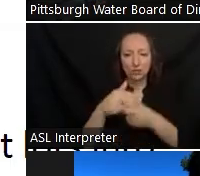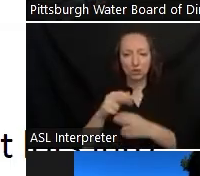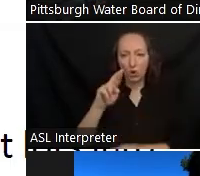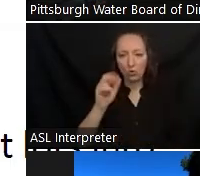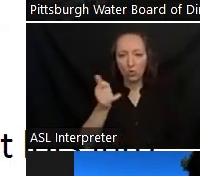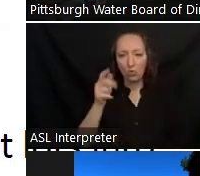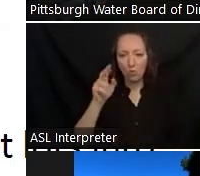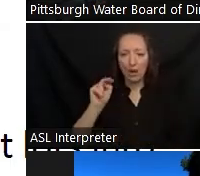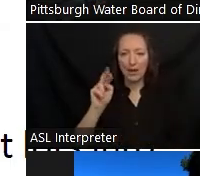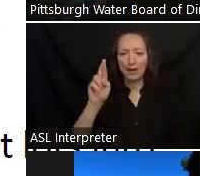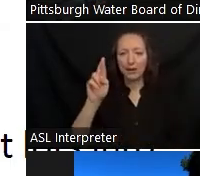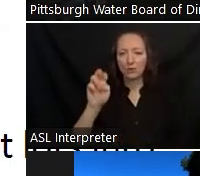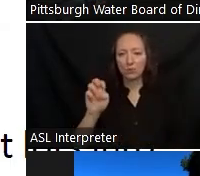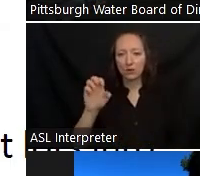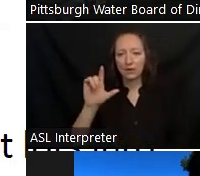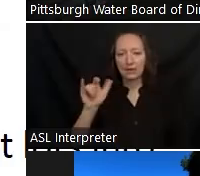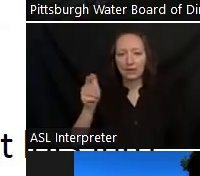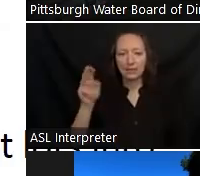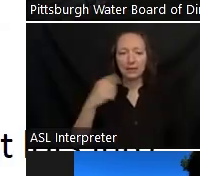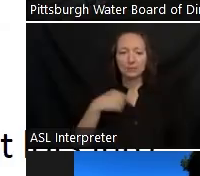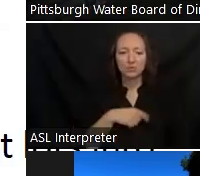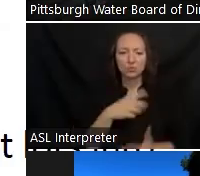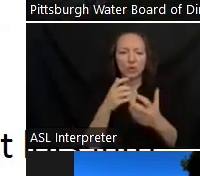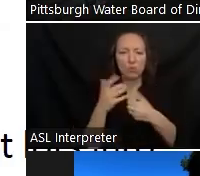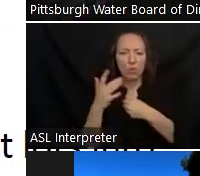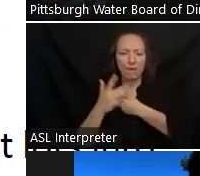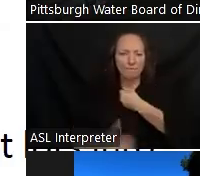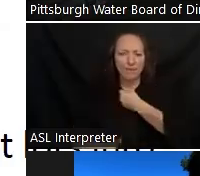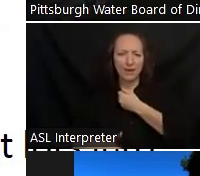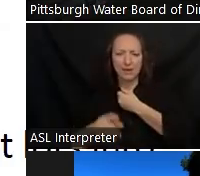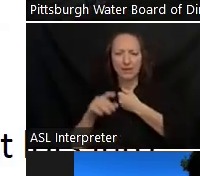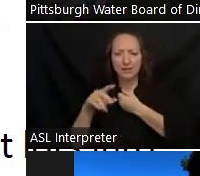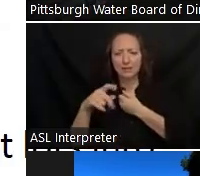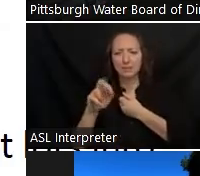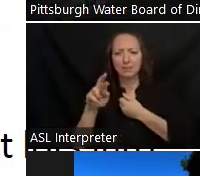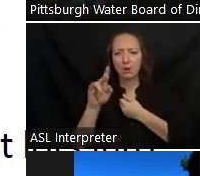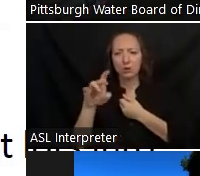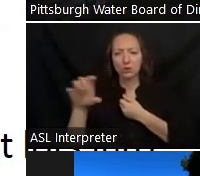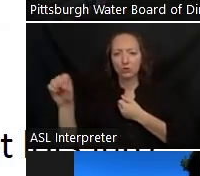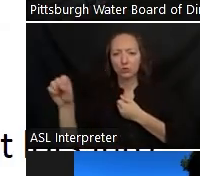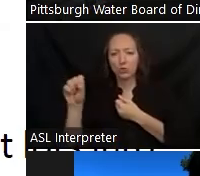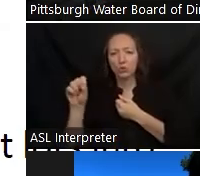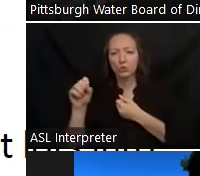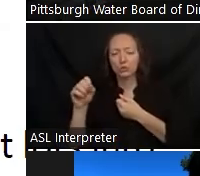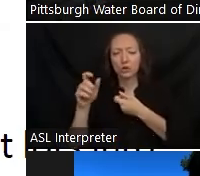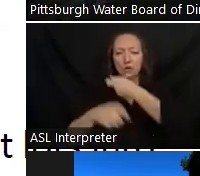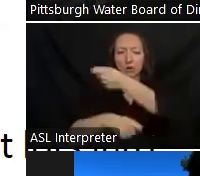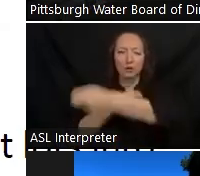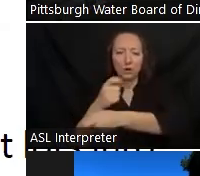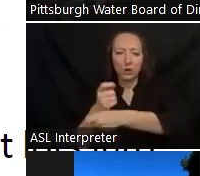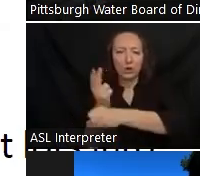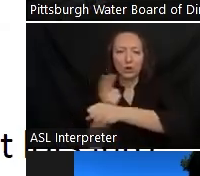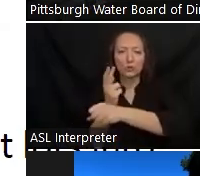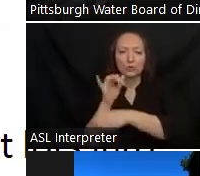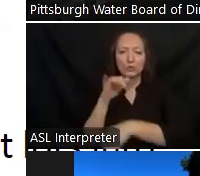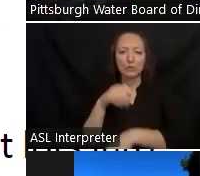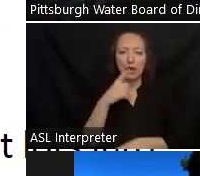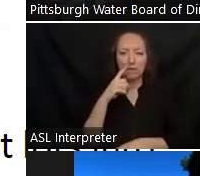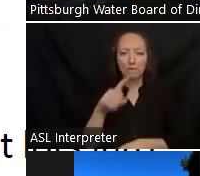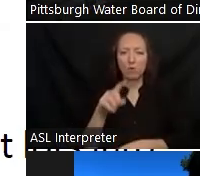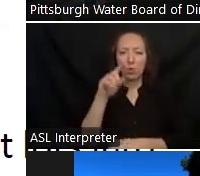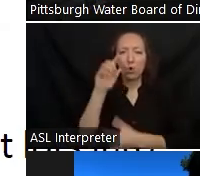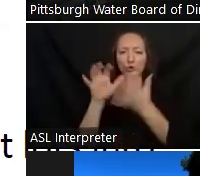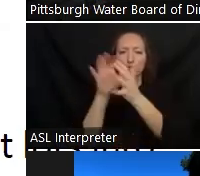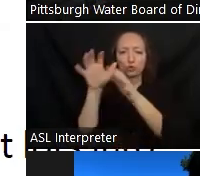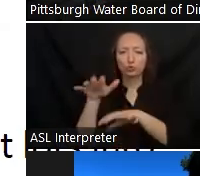advantage of vacant parcels and repurpose them for stormwater management. So there are 2 potential sites that are